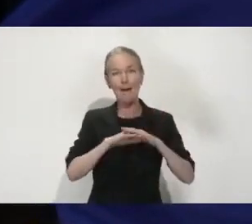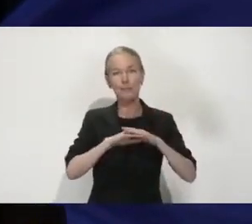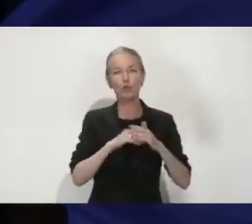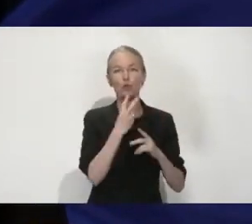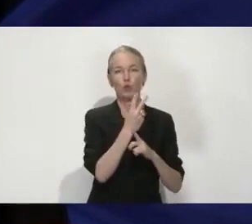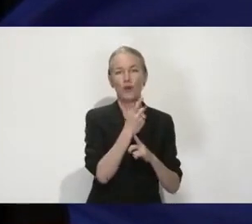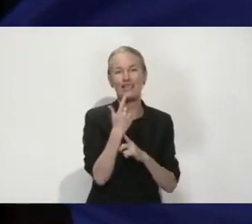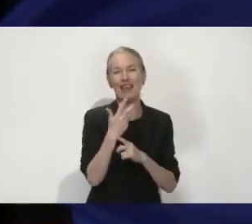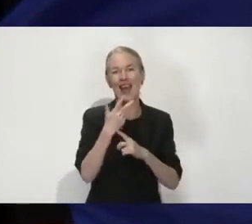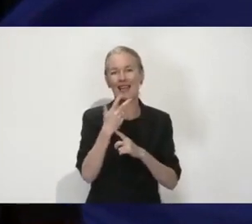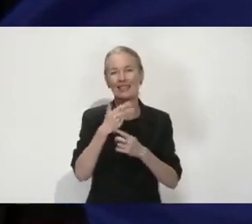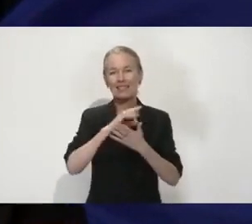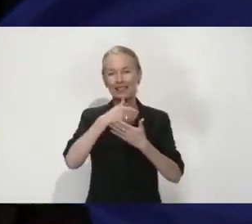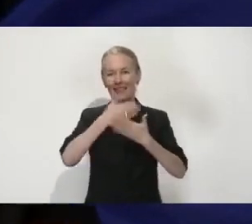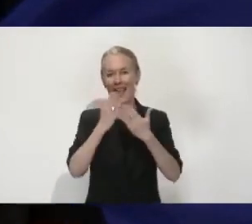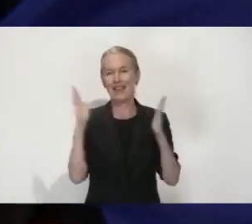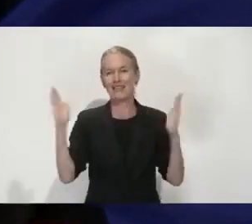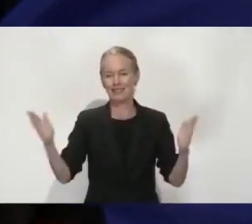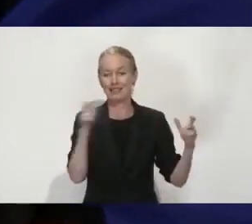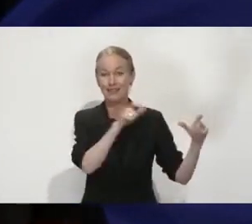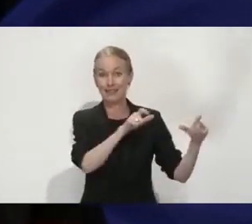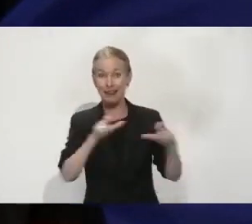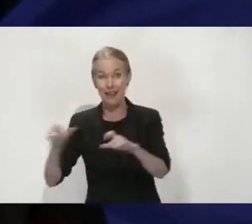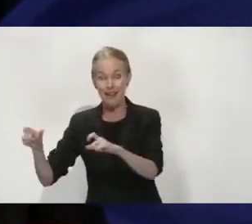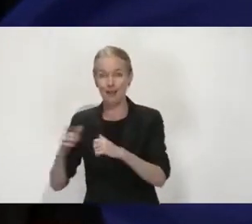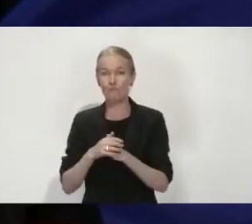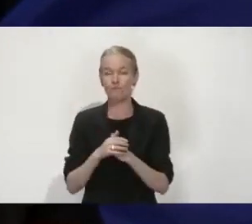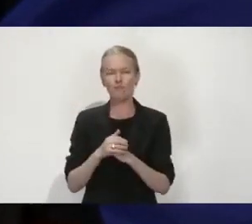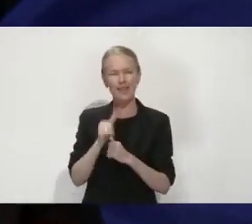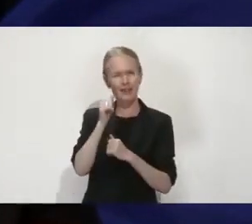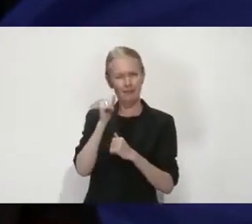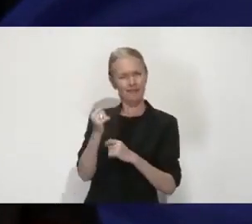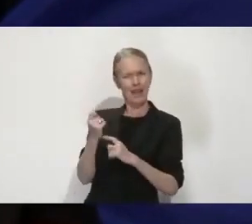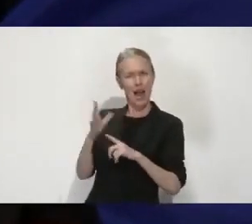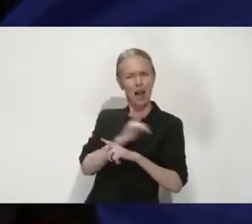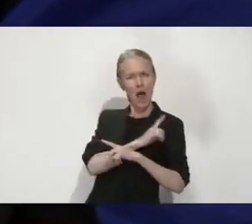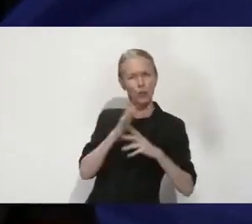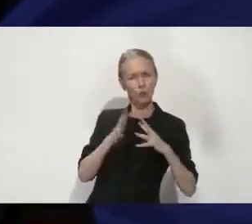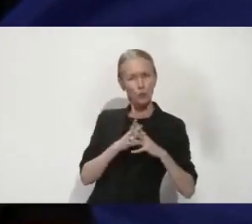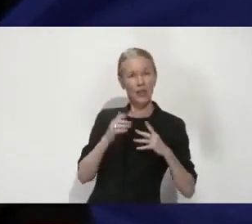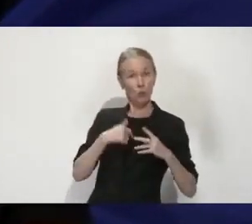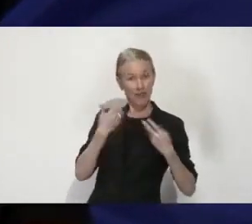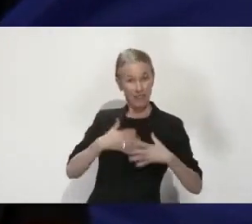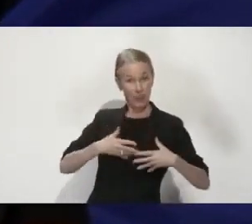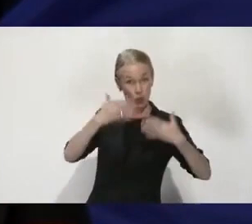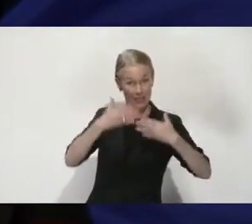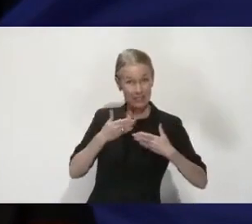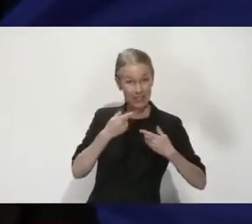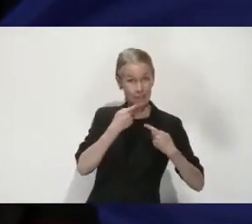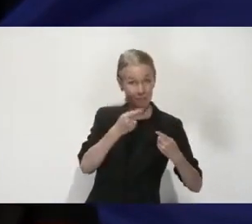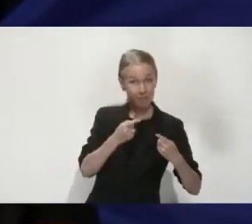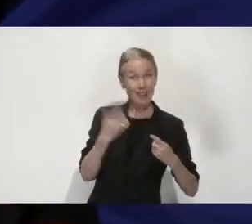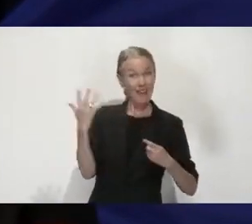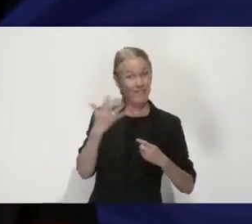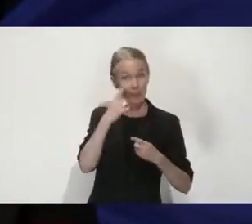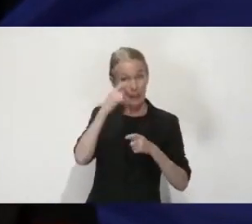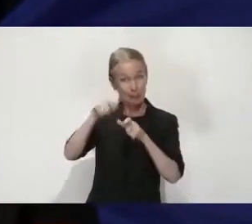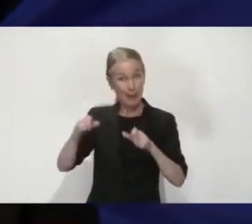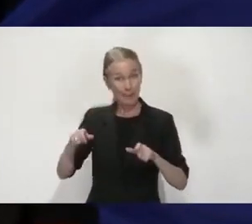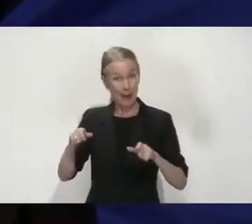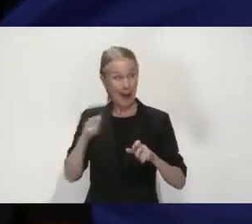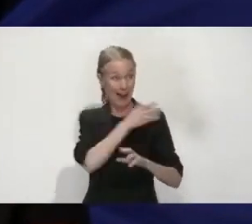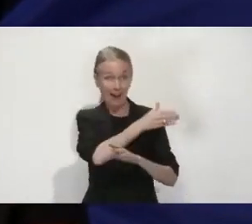we shared the data with you that to date there had been 15 people who had initially elected not to take